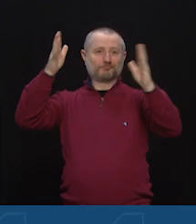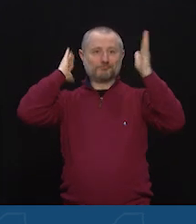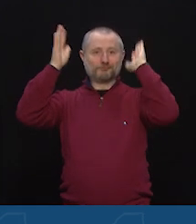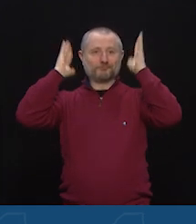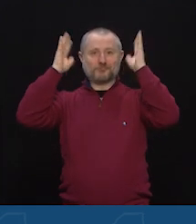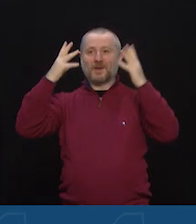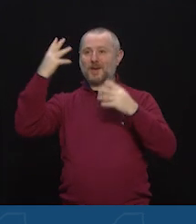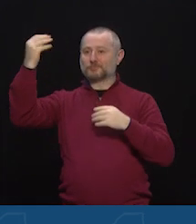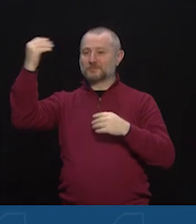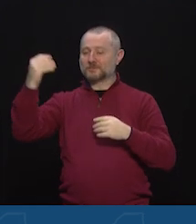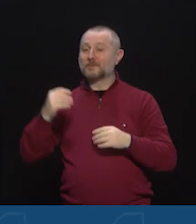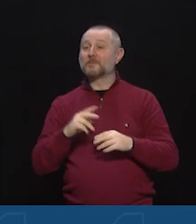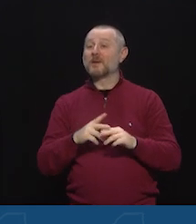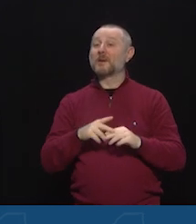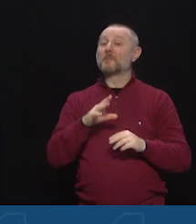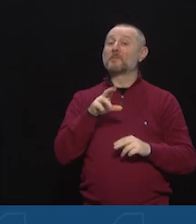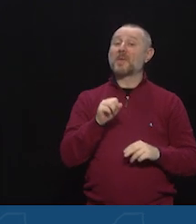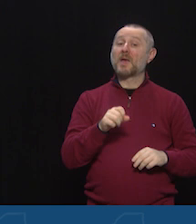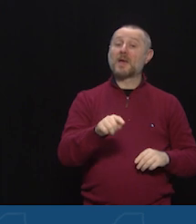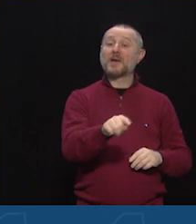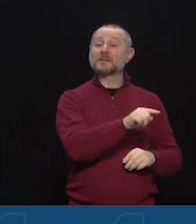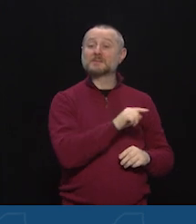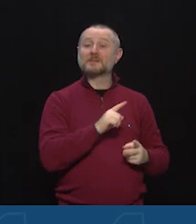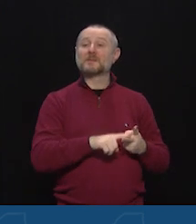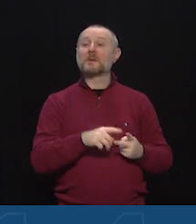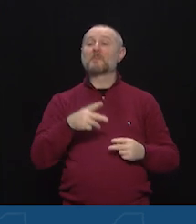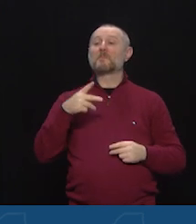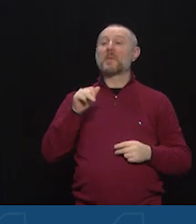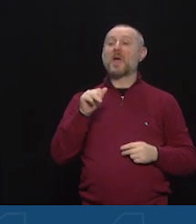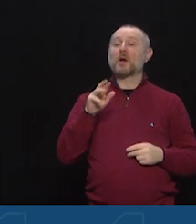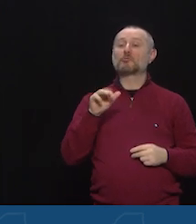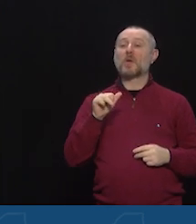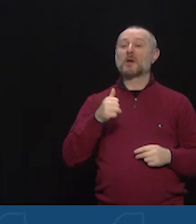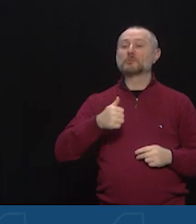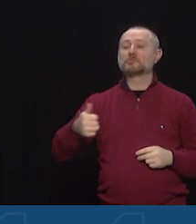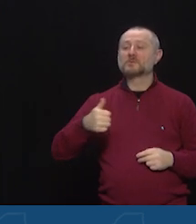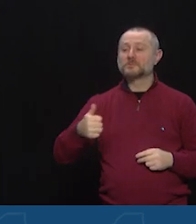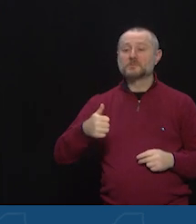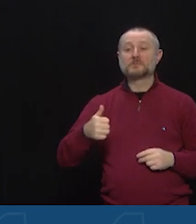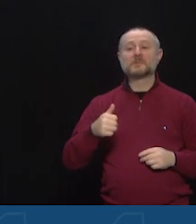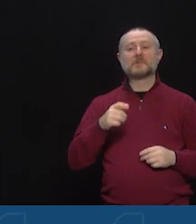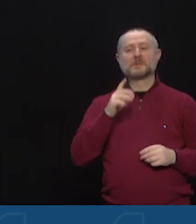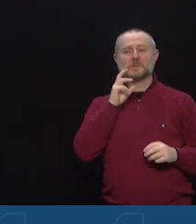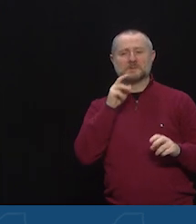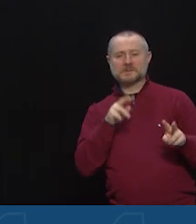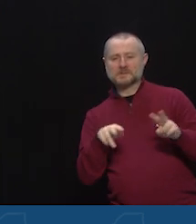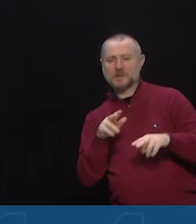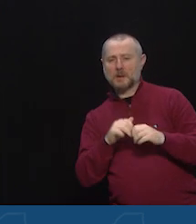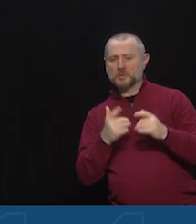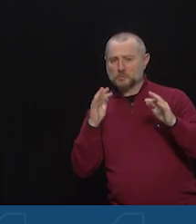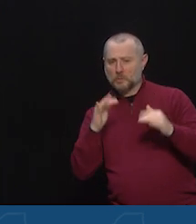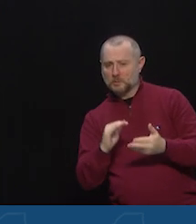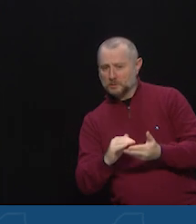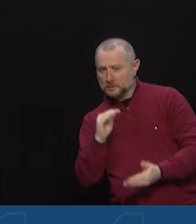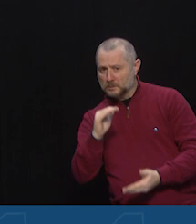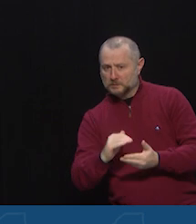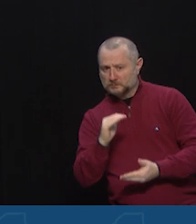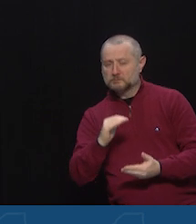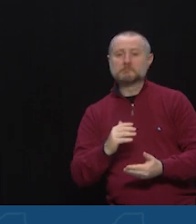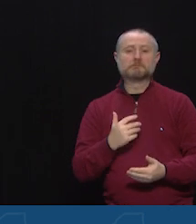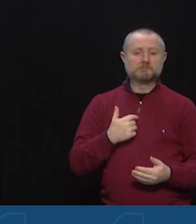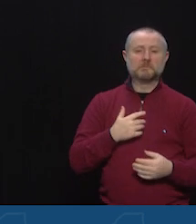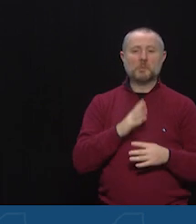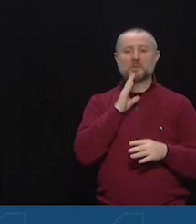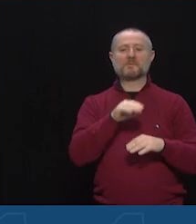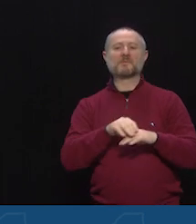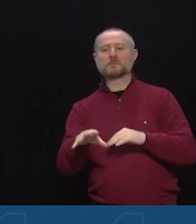on the buses and the paratransit system depend on road conditions and total accumulation, which will affect how